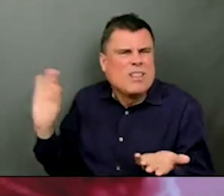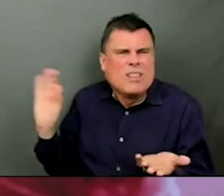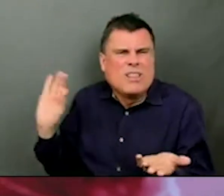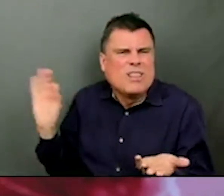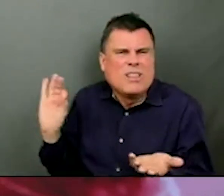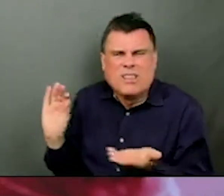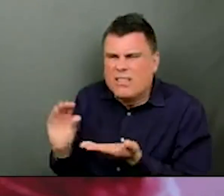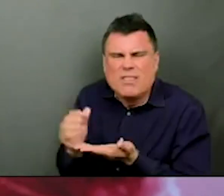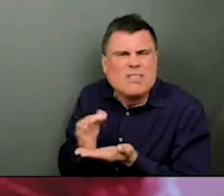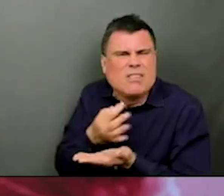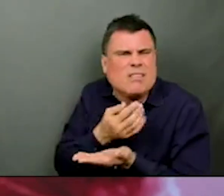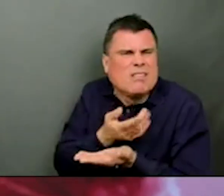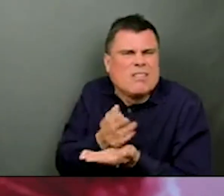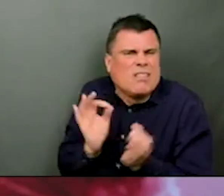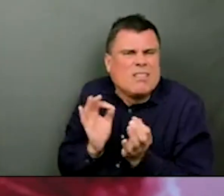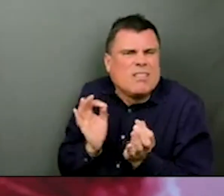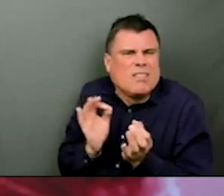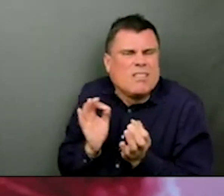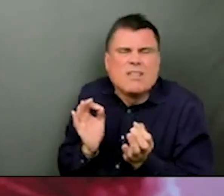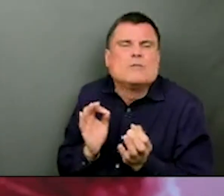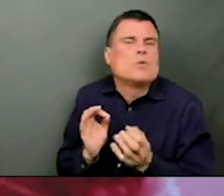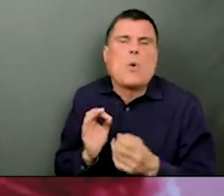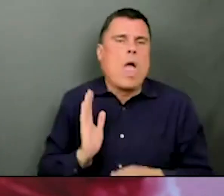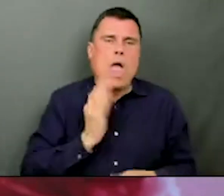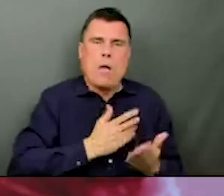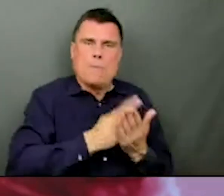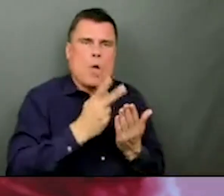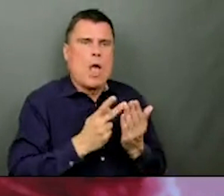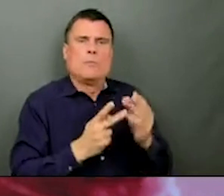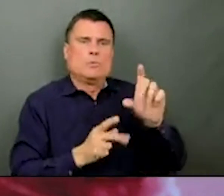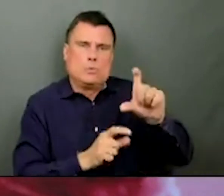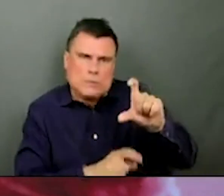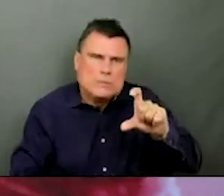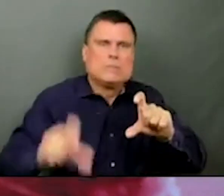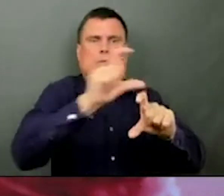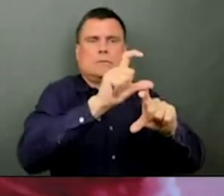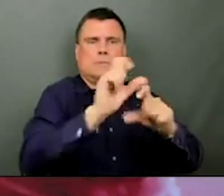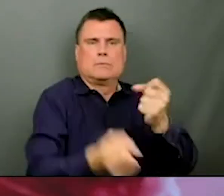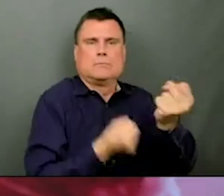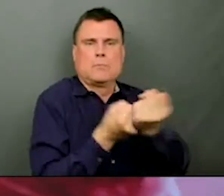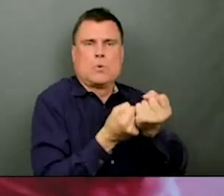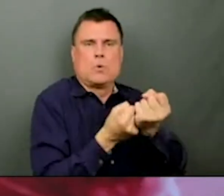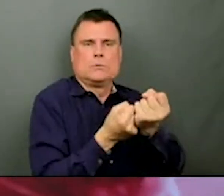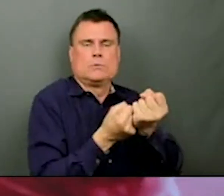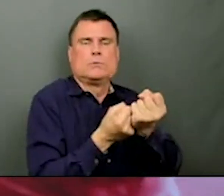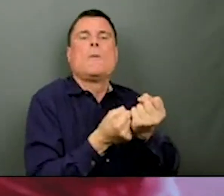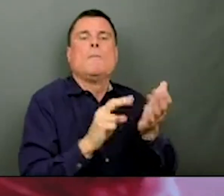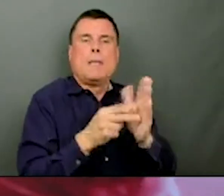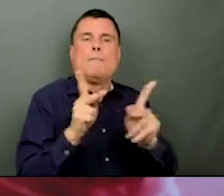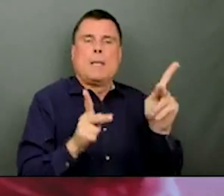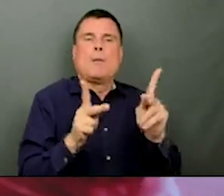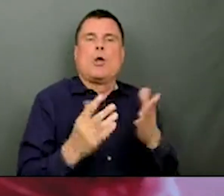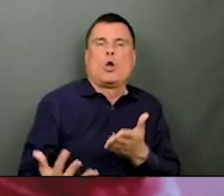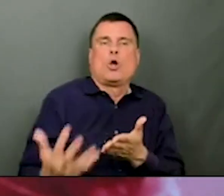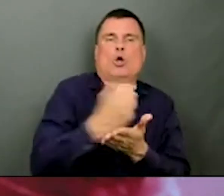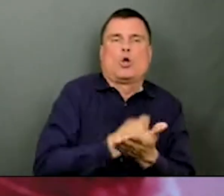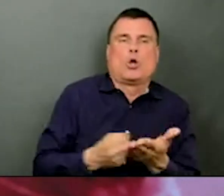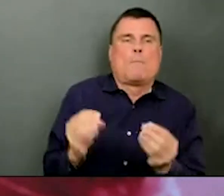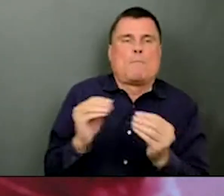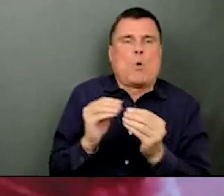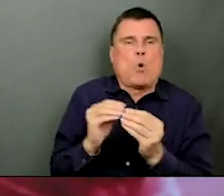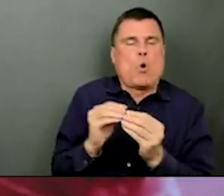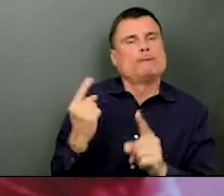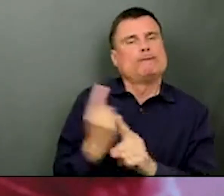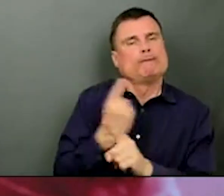for a top-up and a bridge for businesses that have higher paid employees, and it will allow for sufficient time to get